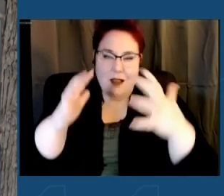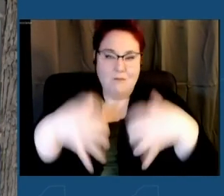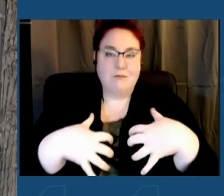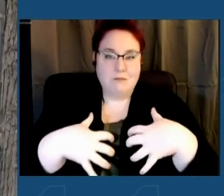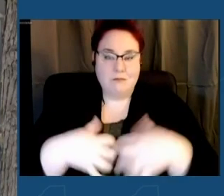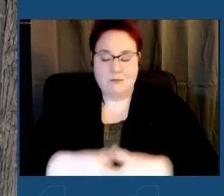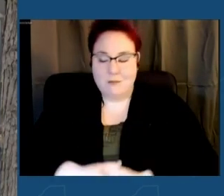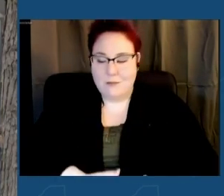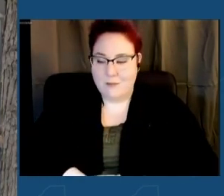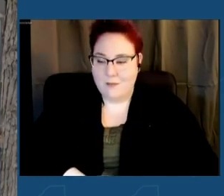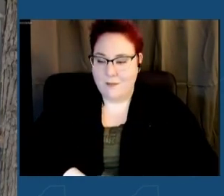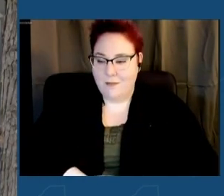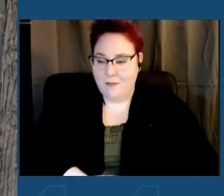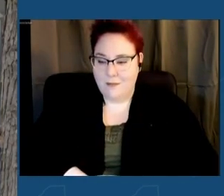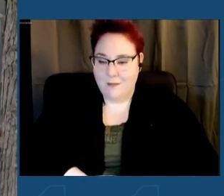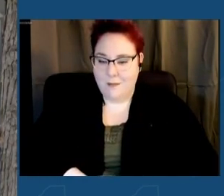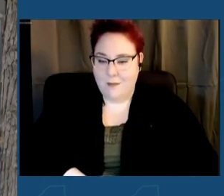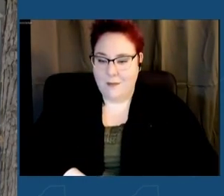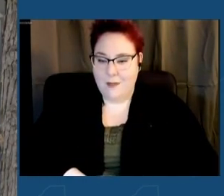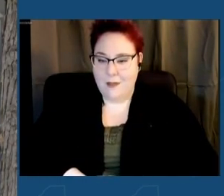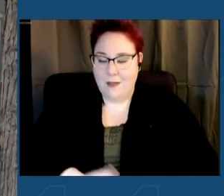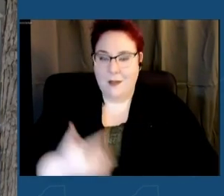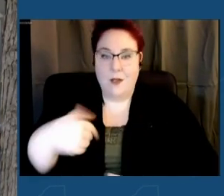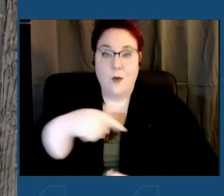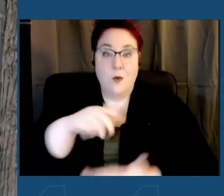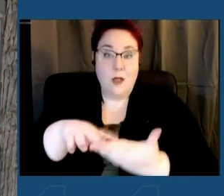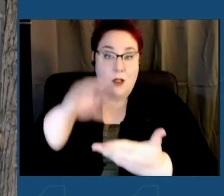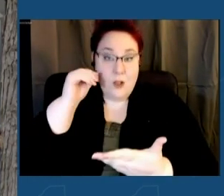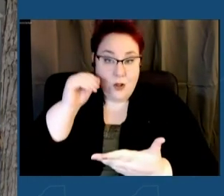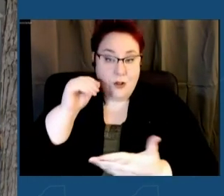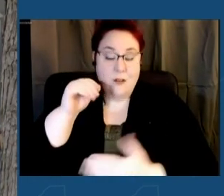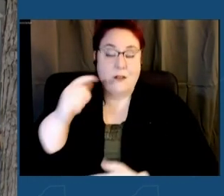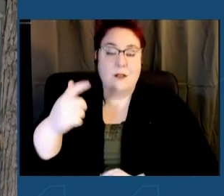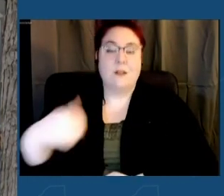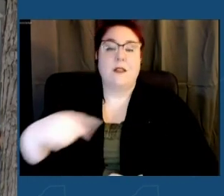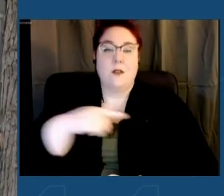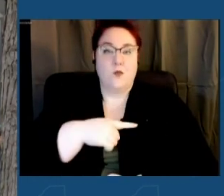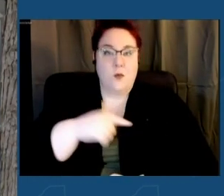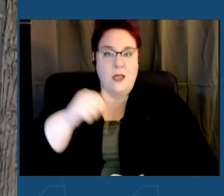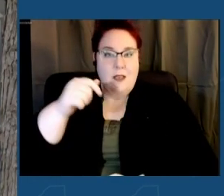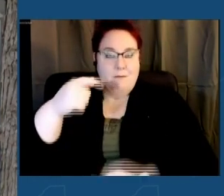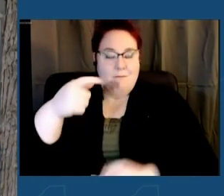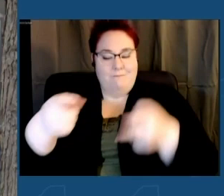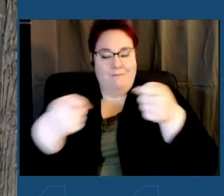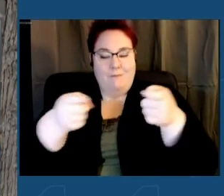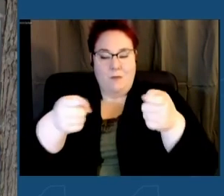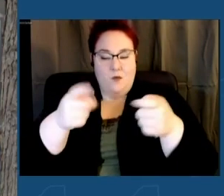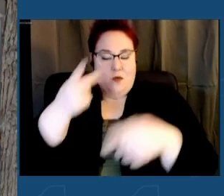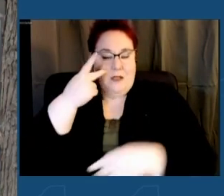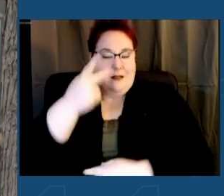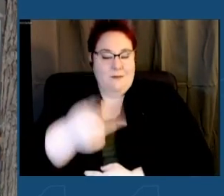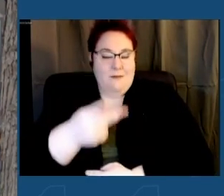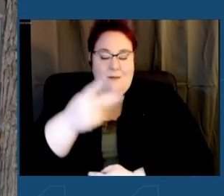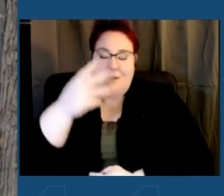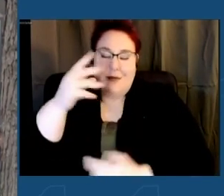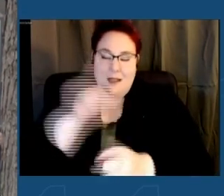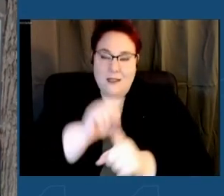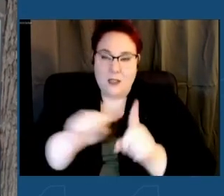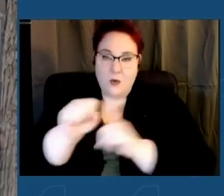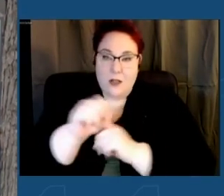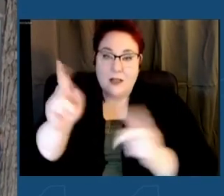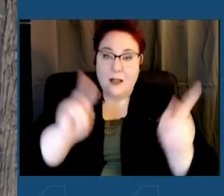We learned at that point that we were dealing with a situation in which people were coming down